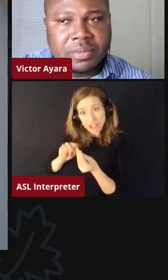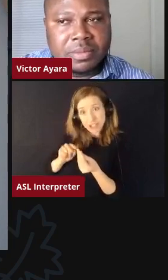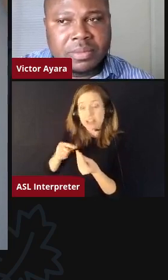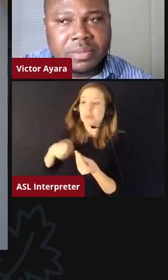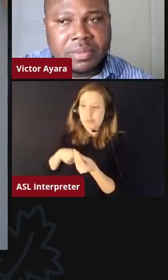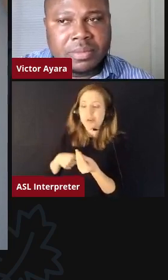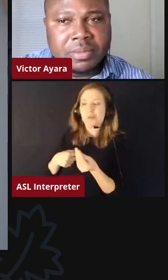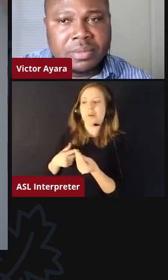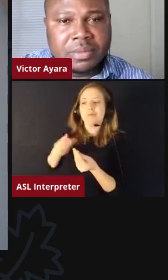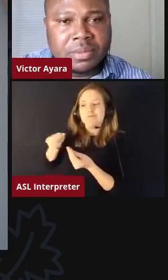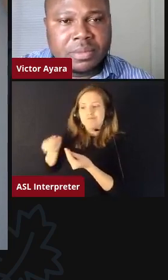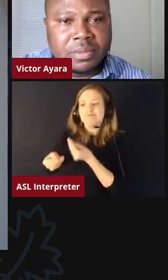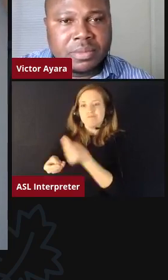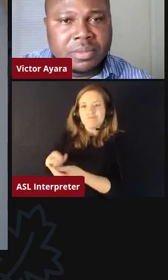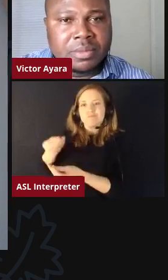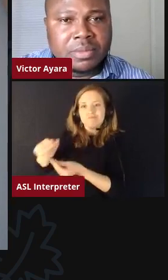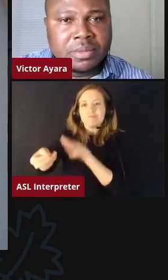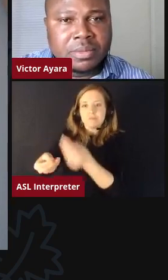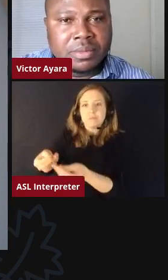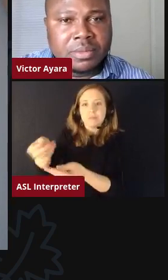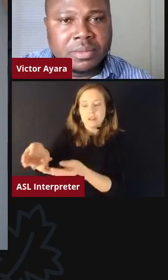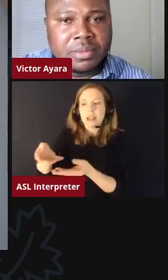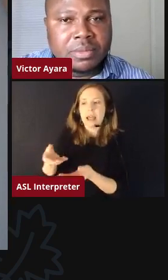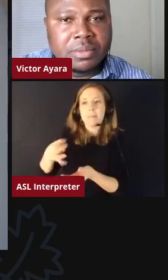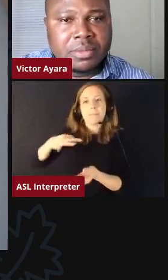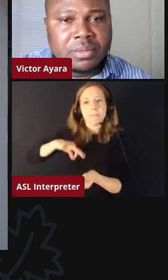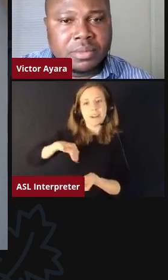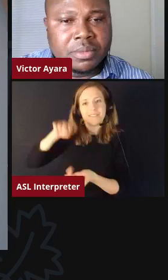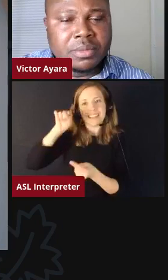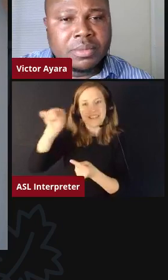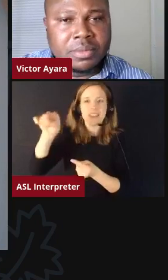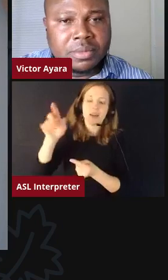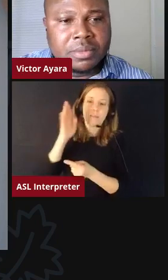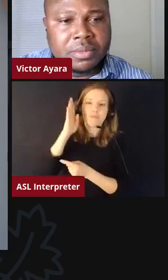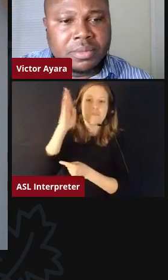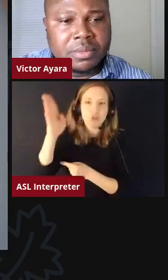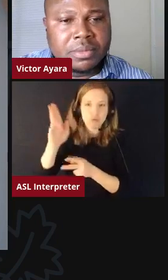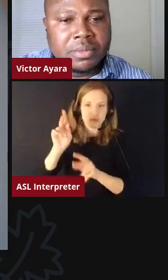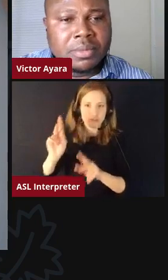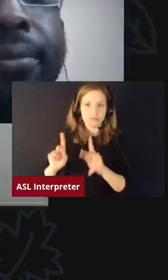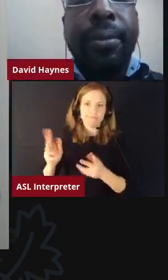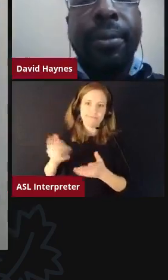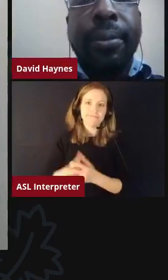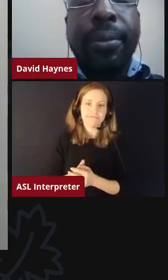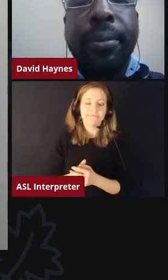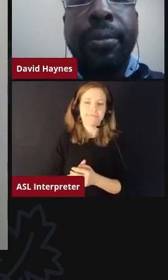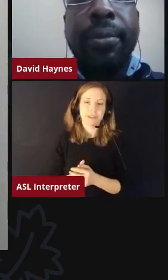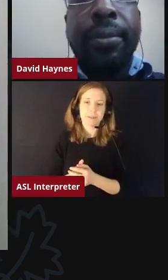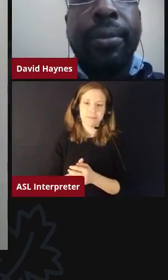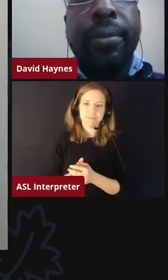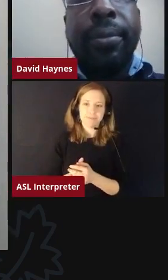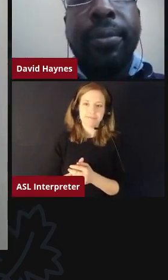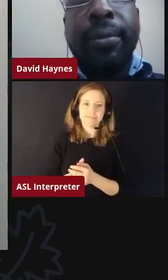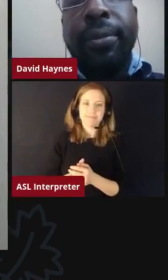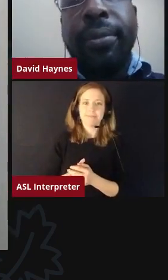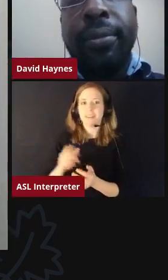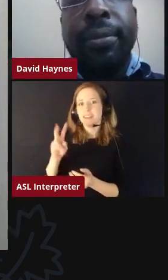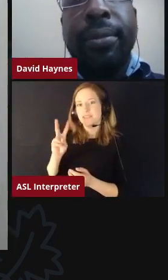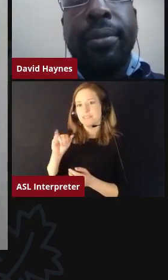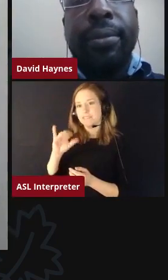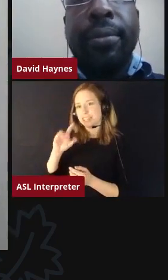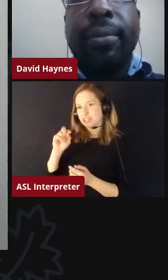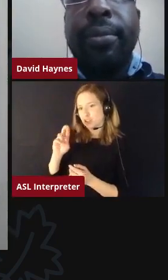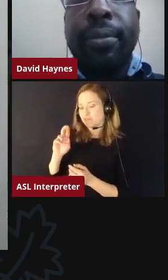more representative of the lifestyle that they're going through than someone else that doesn't look like them. I totally agree with